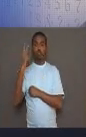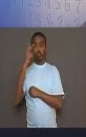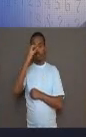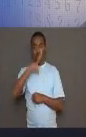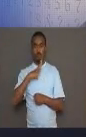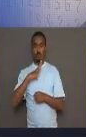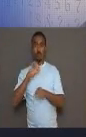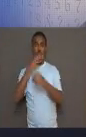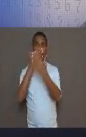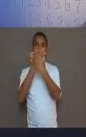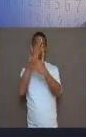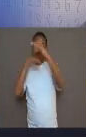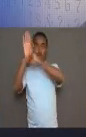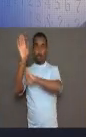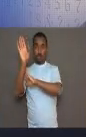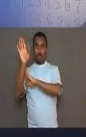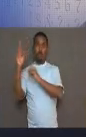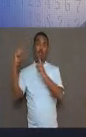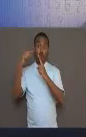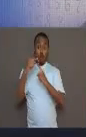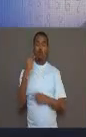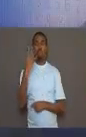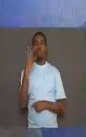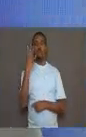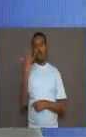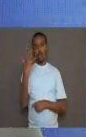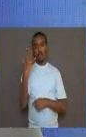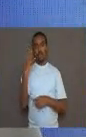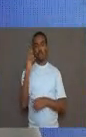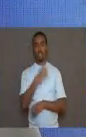in space for 5 days.